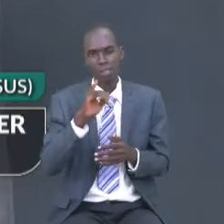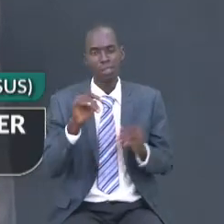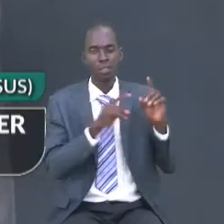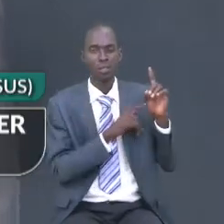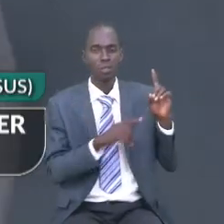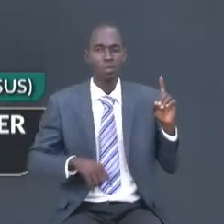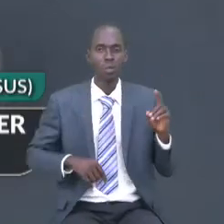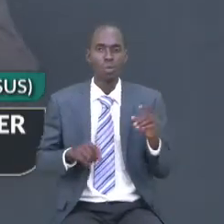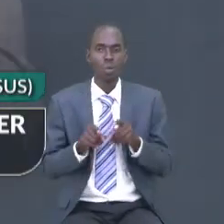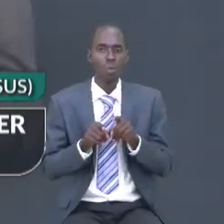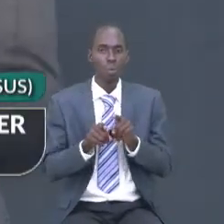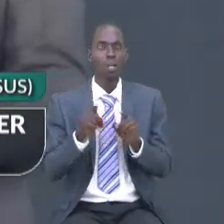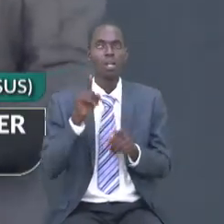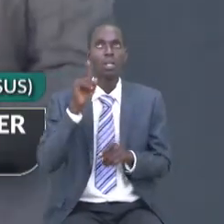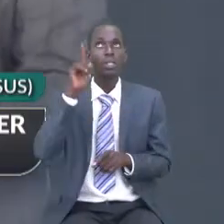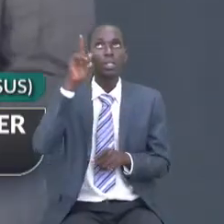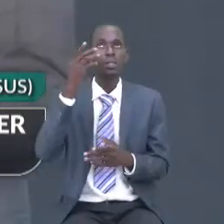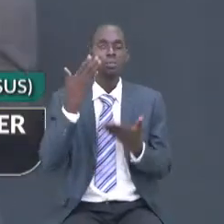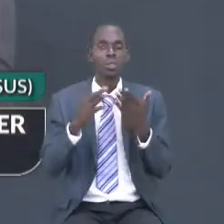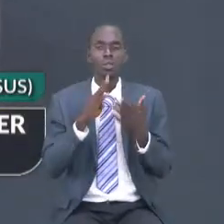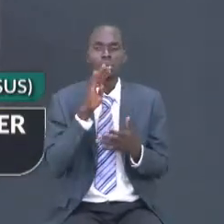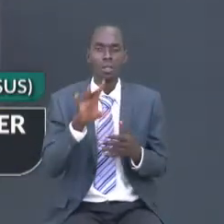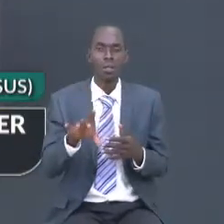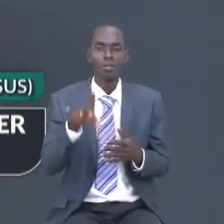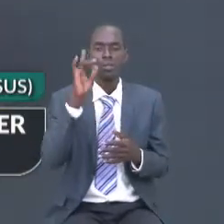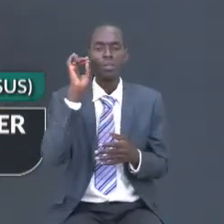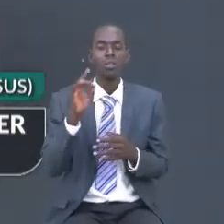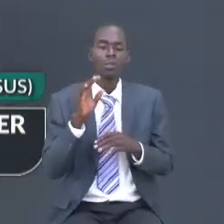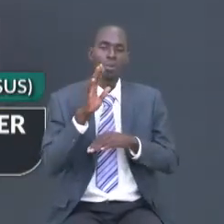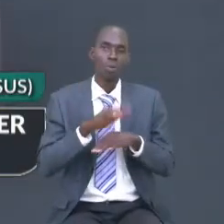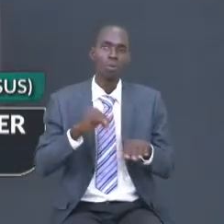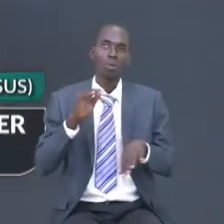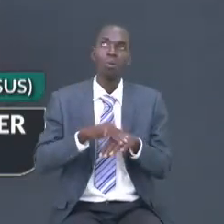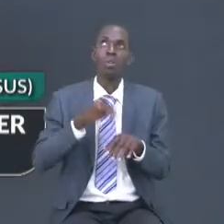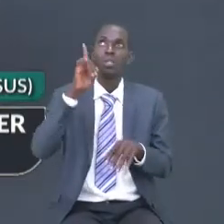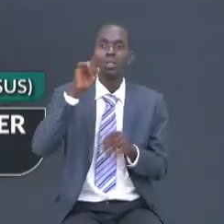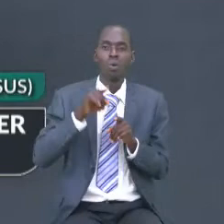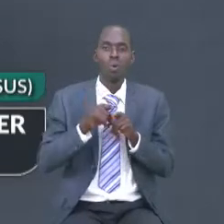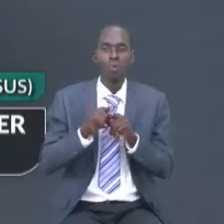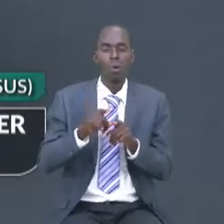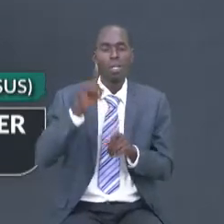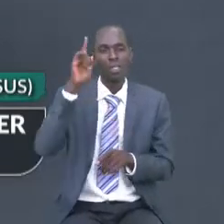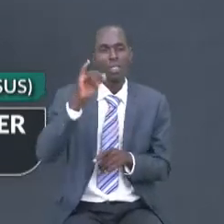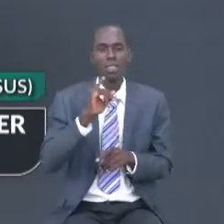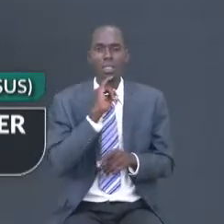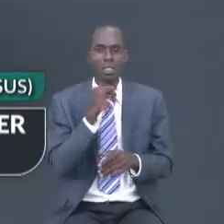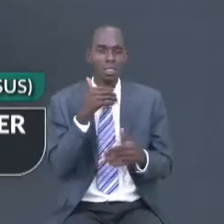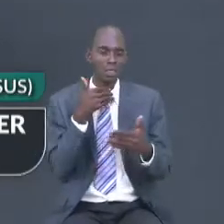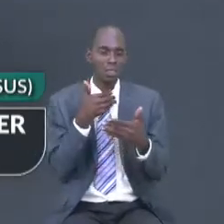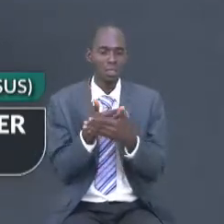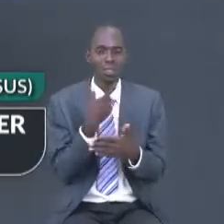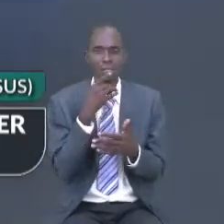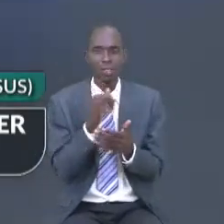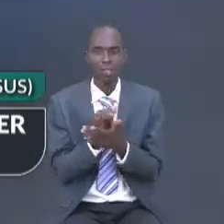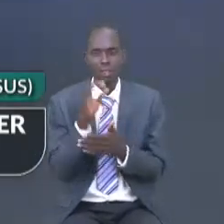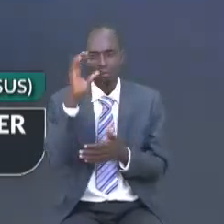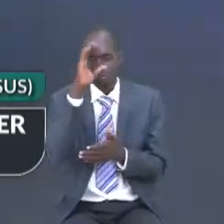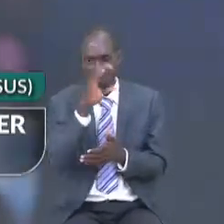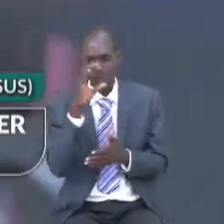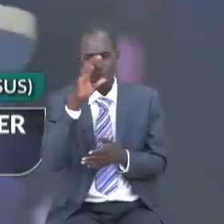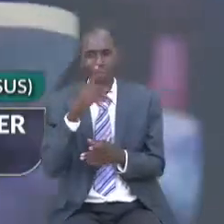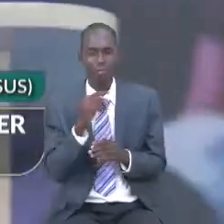may be found. Call ye upon him while he's near. It said, we shall seek the Lord.